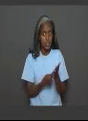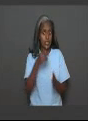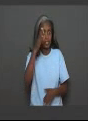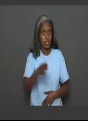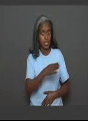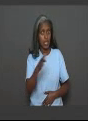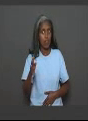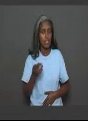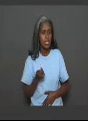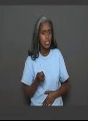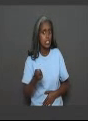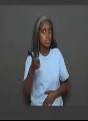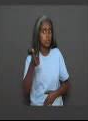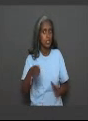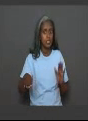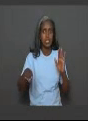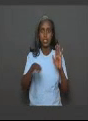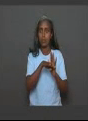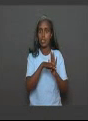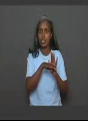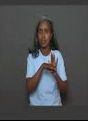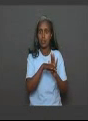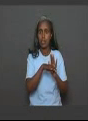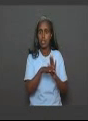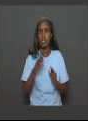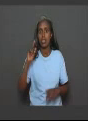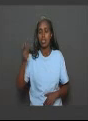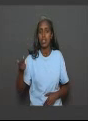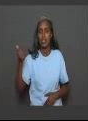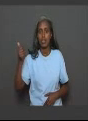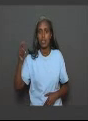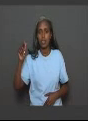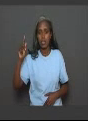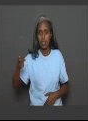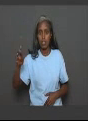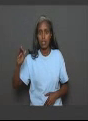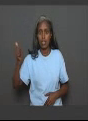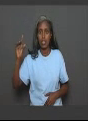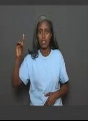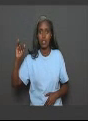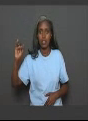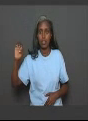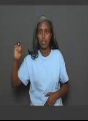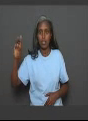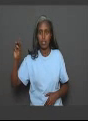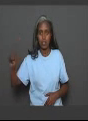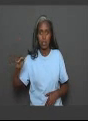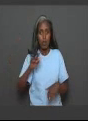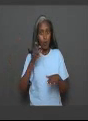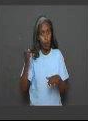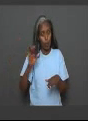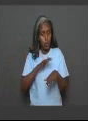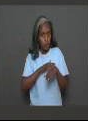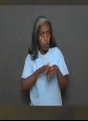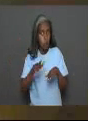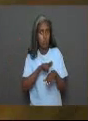graphs, speed is represented by the gradient, or slope of the line.